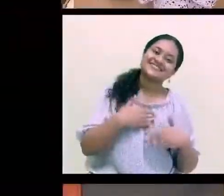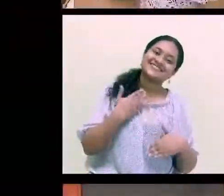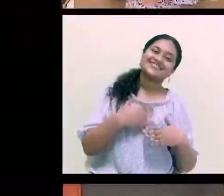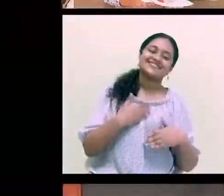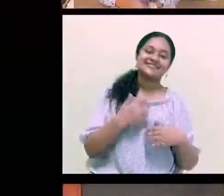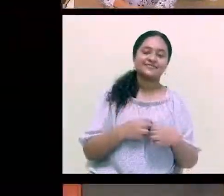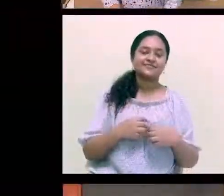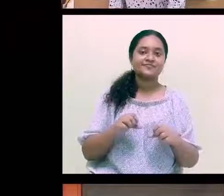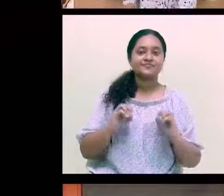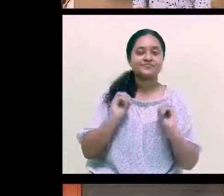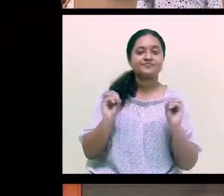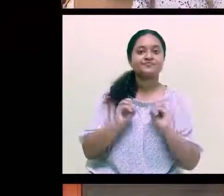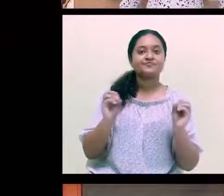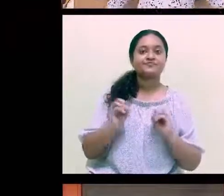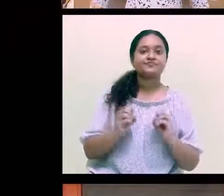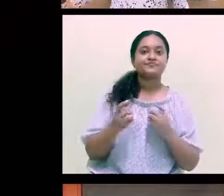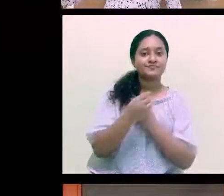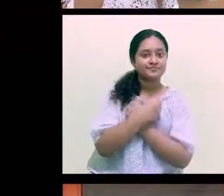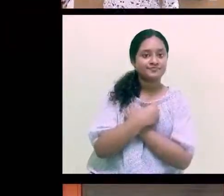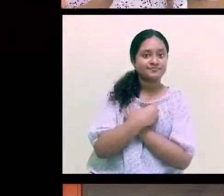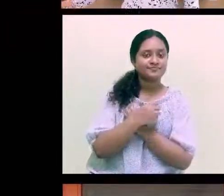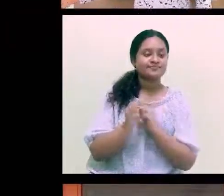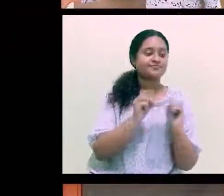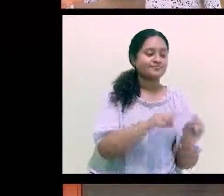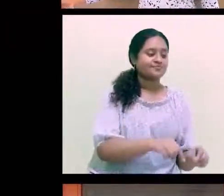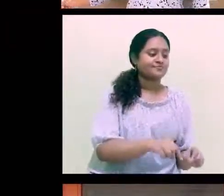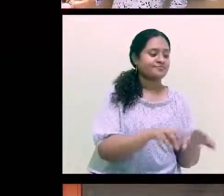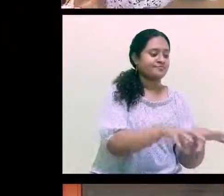Don't worry, be happy.